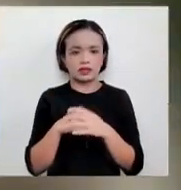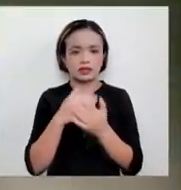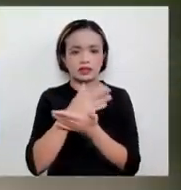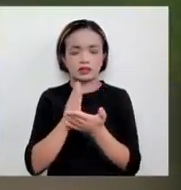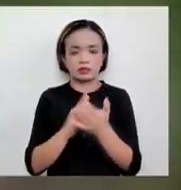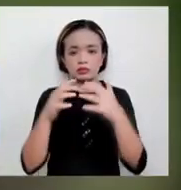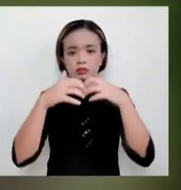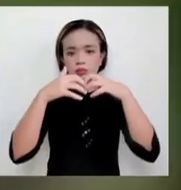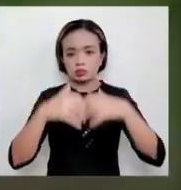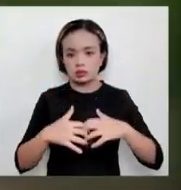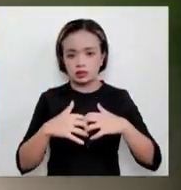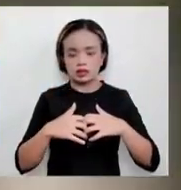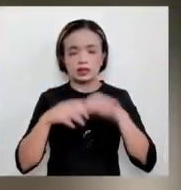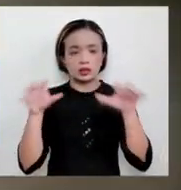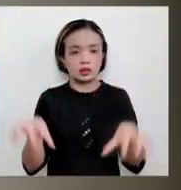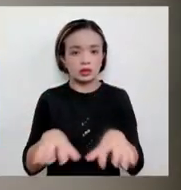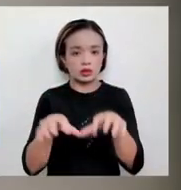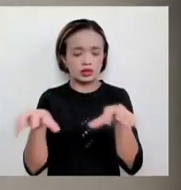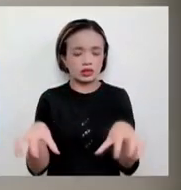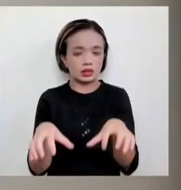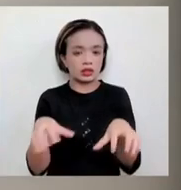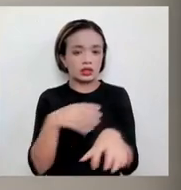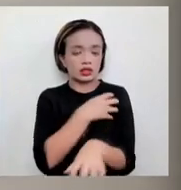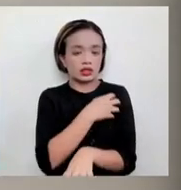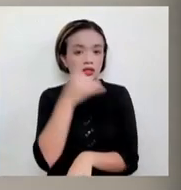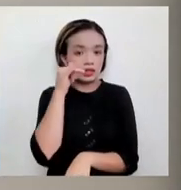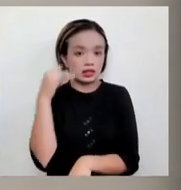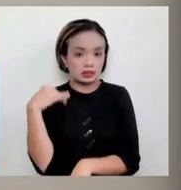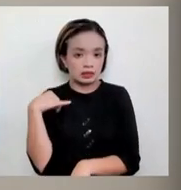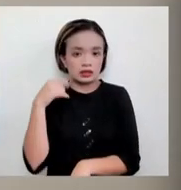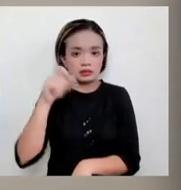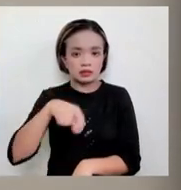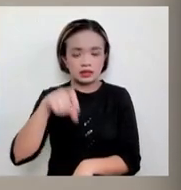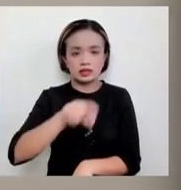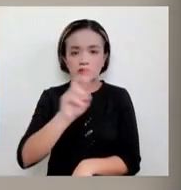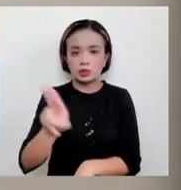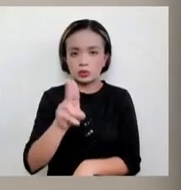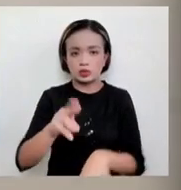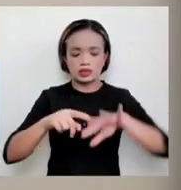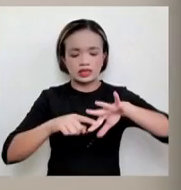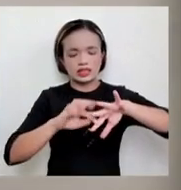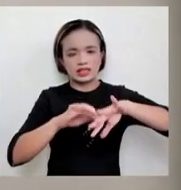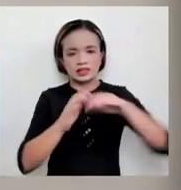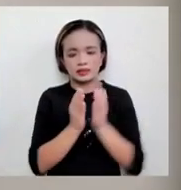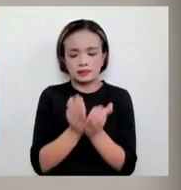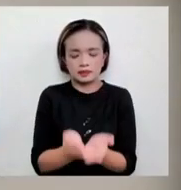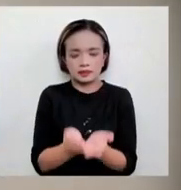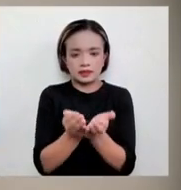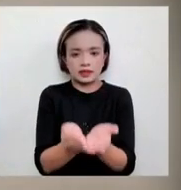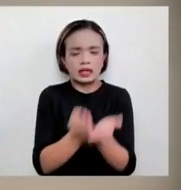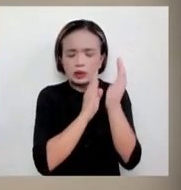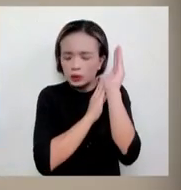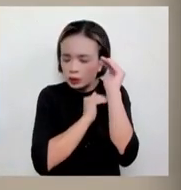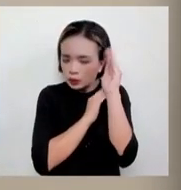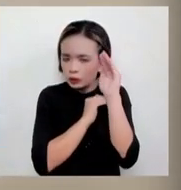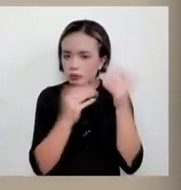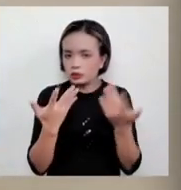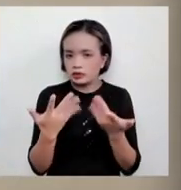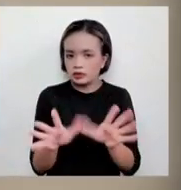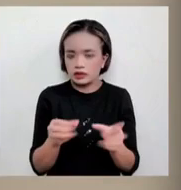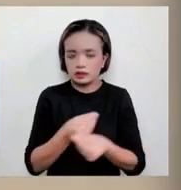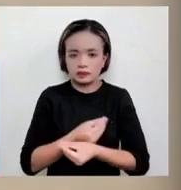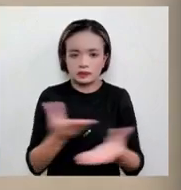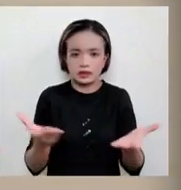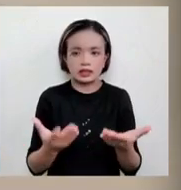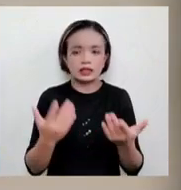Relief efforts, which started last night, had to be done manually using ladders and ropes, and they are hoping to finish the distribution within the